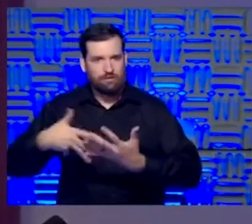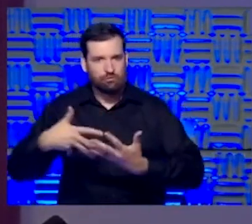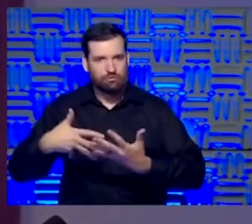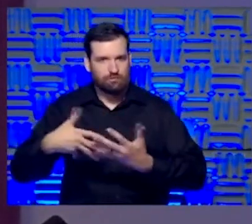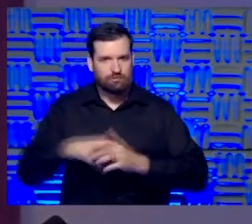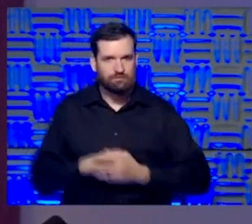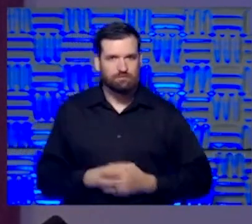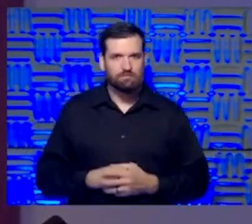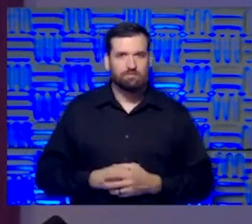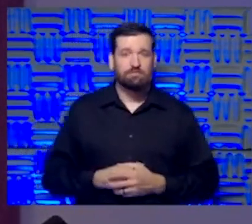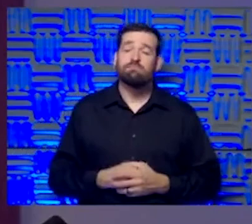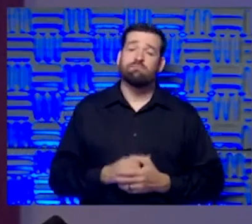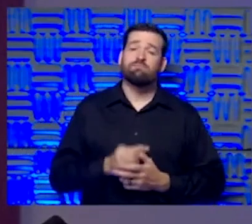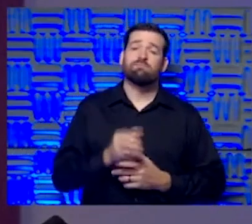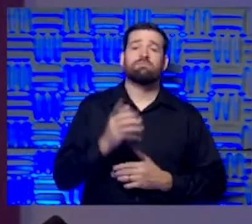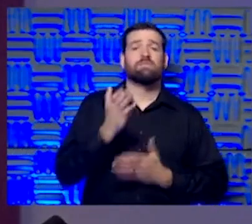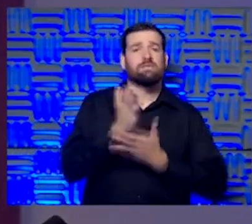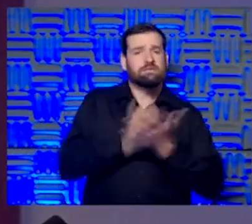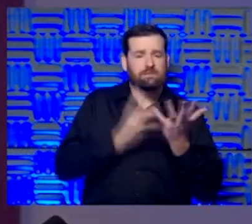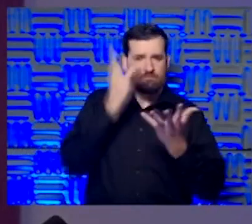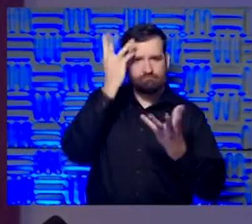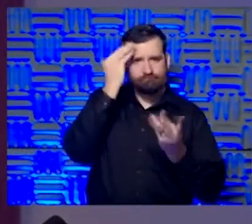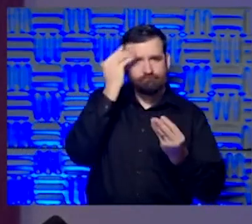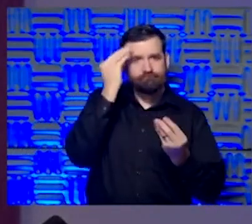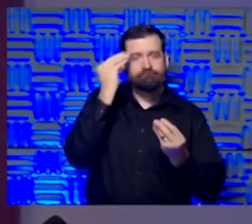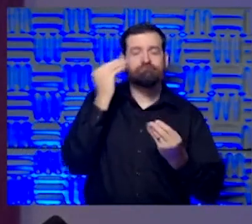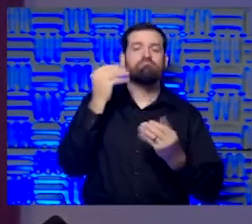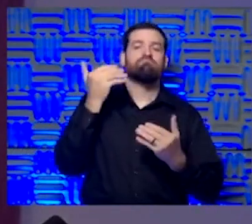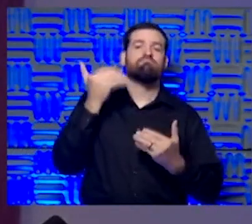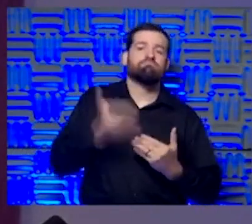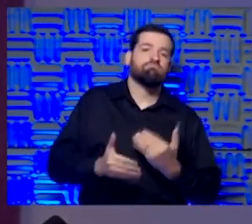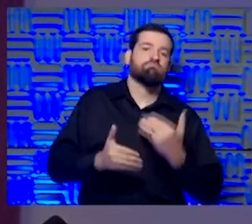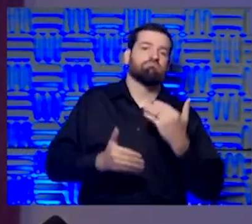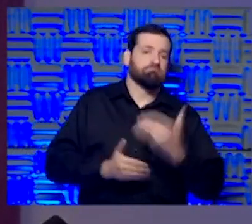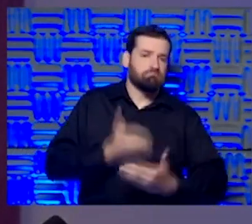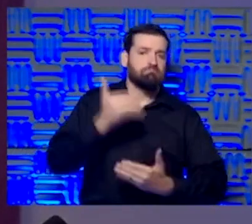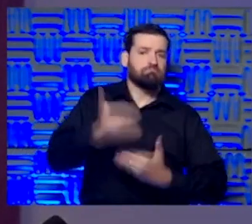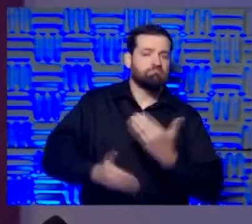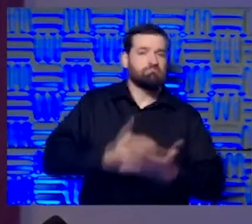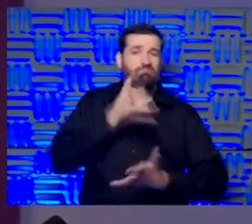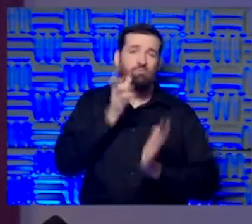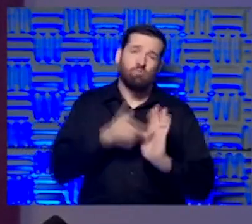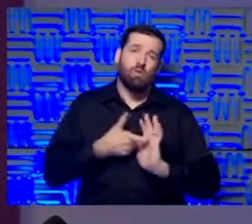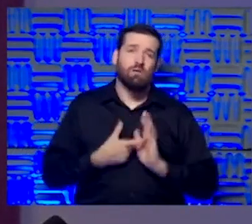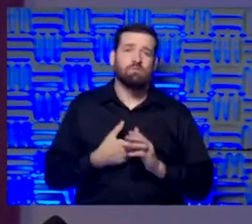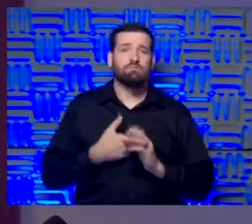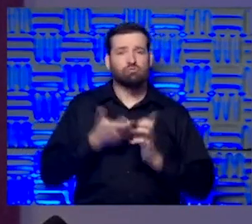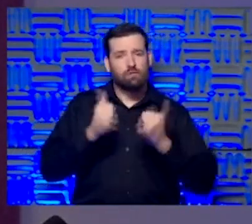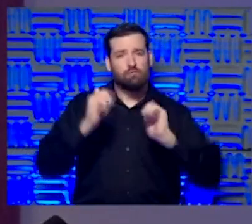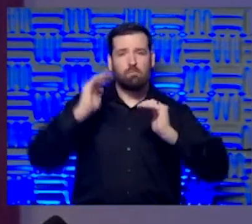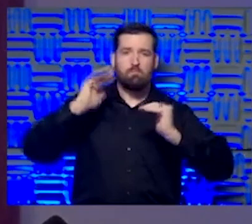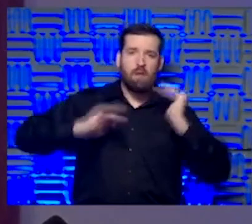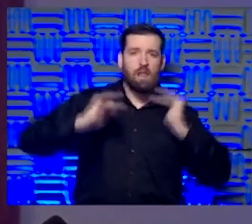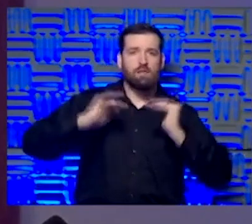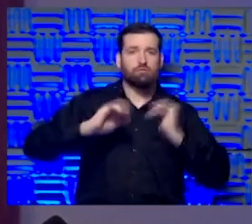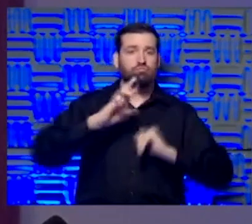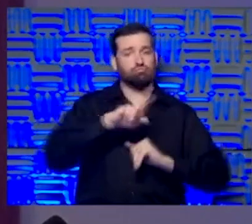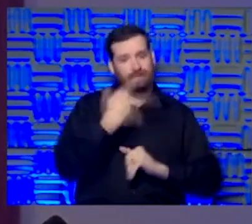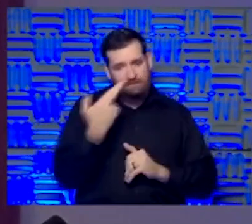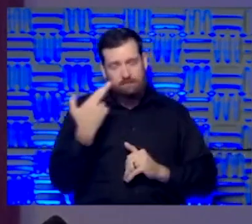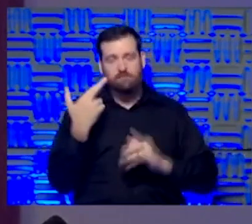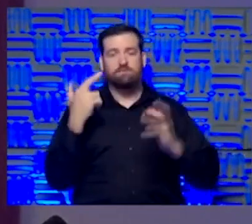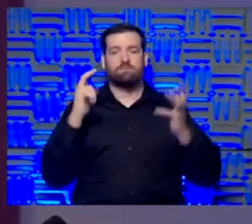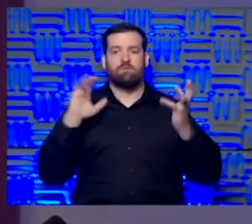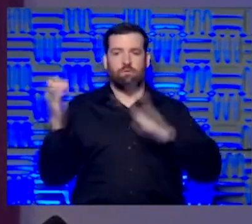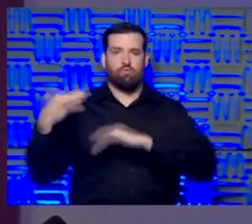going to take some thoughtfulness. It's going to take one step at a time. And trying to balance the risk versus